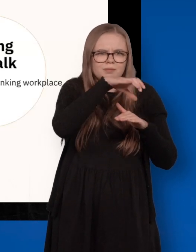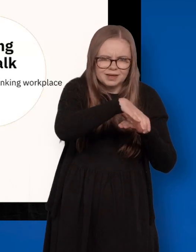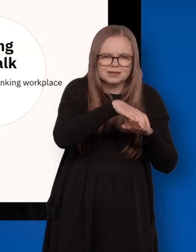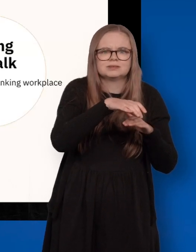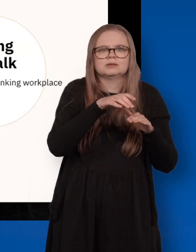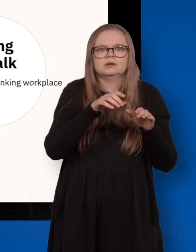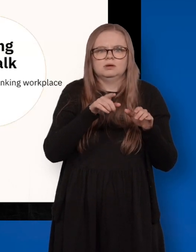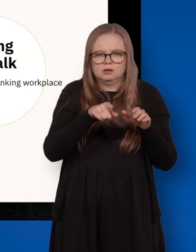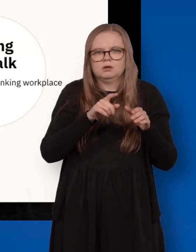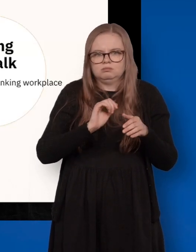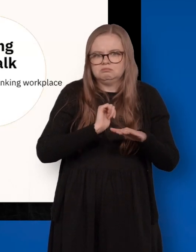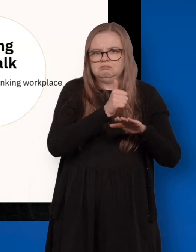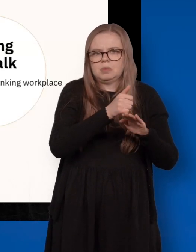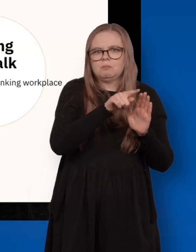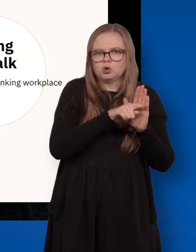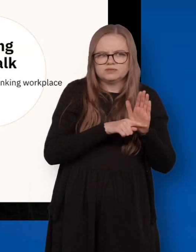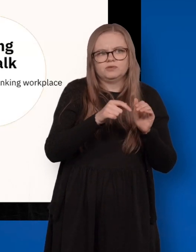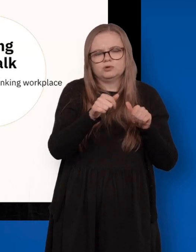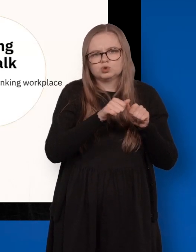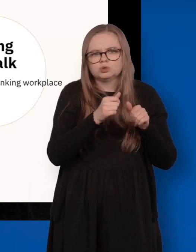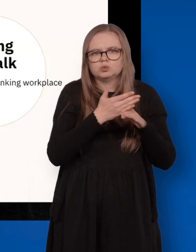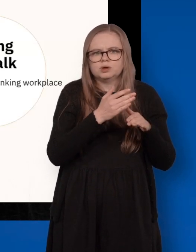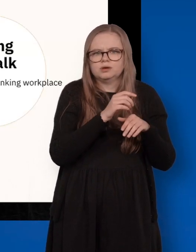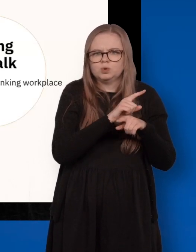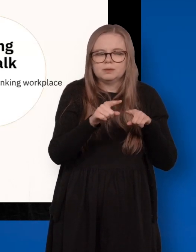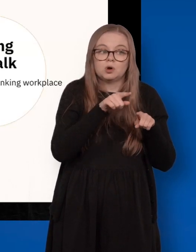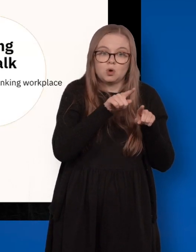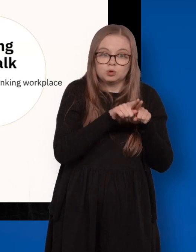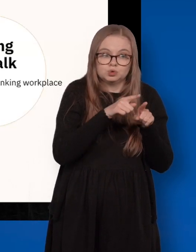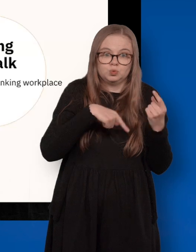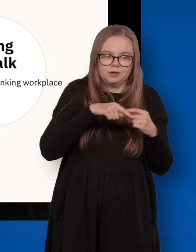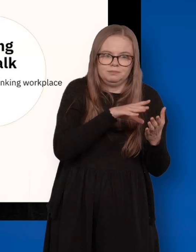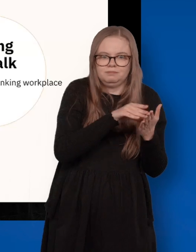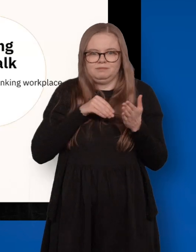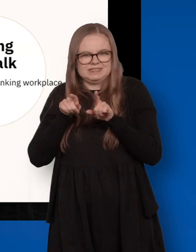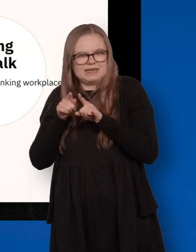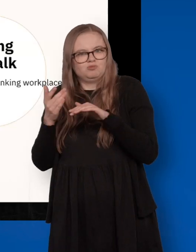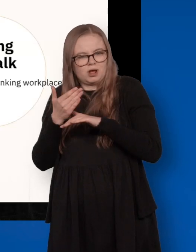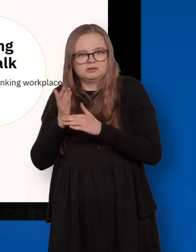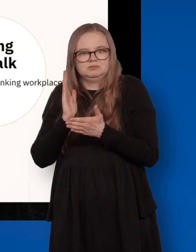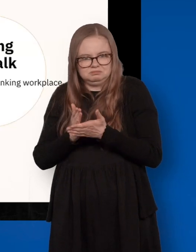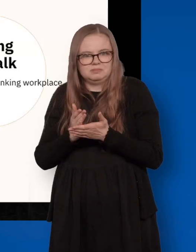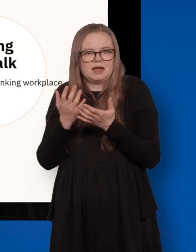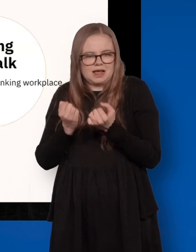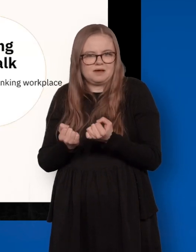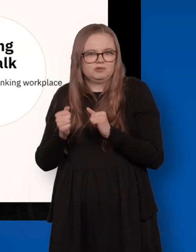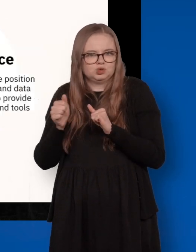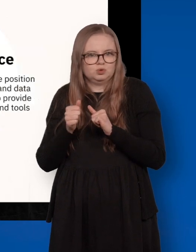produce policy on the shorter working week, but we also have a shorter working week, 4-day week. Yeah.